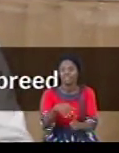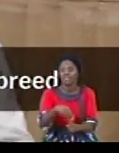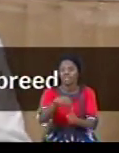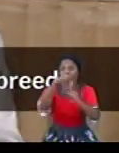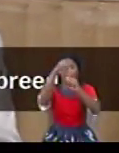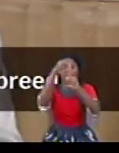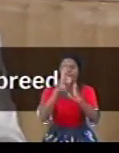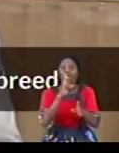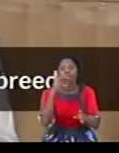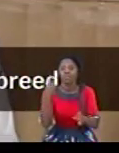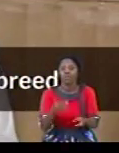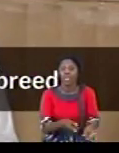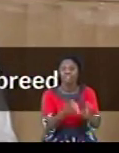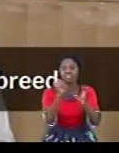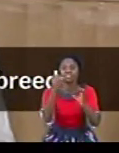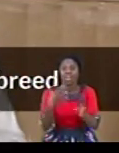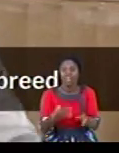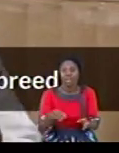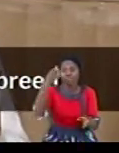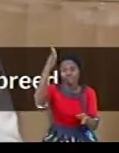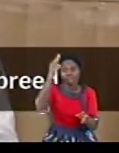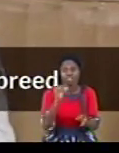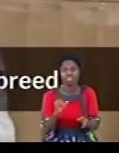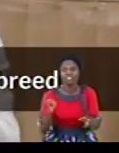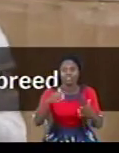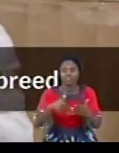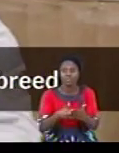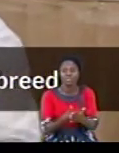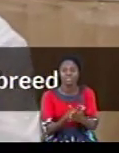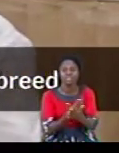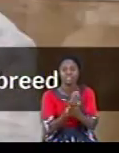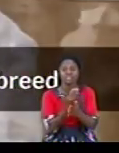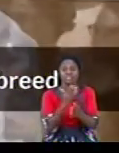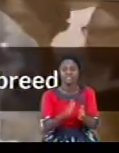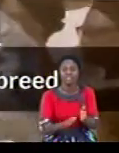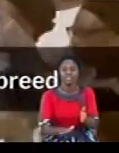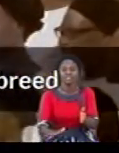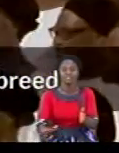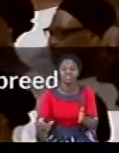Peculiar are the ways of God's new breed.